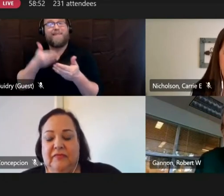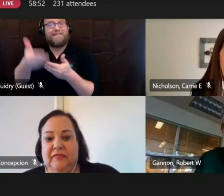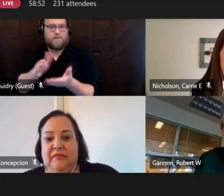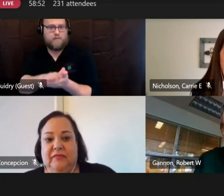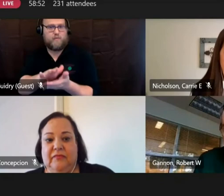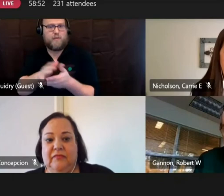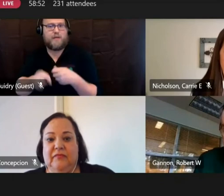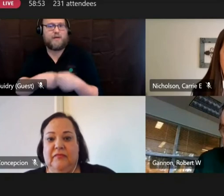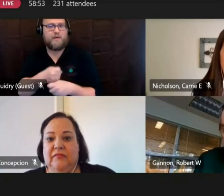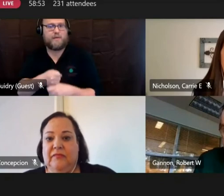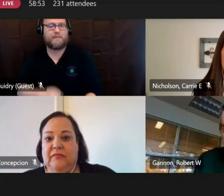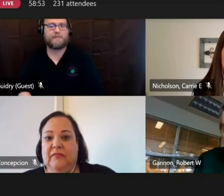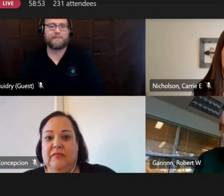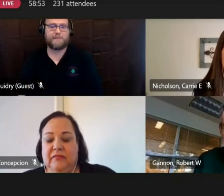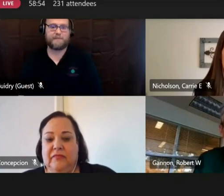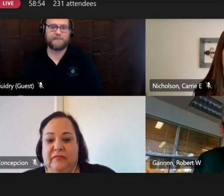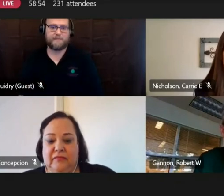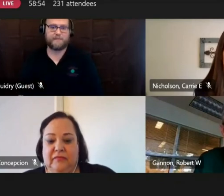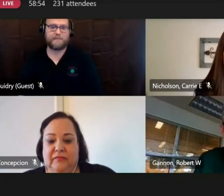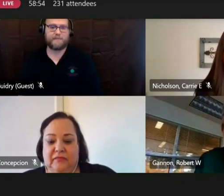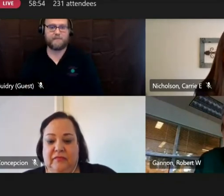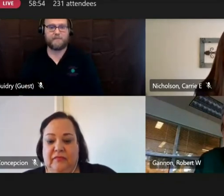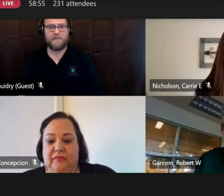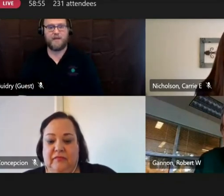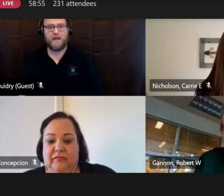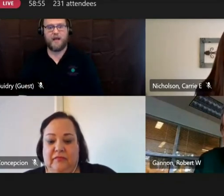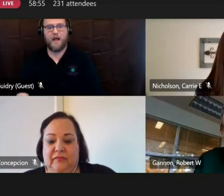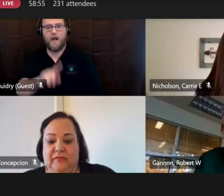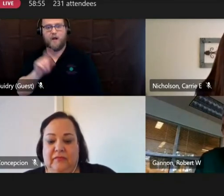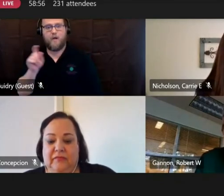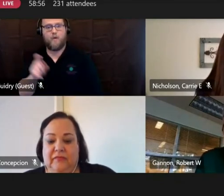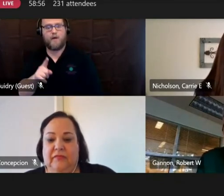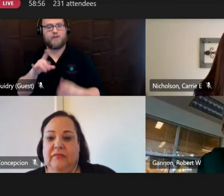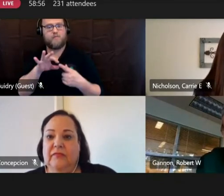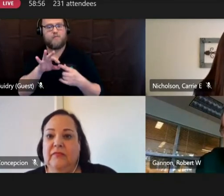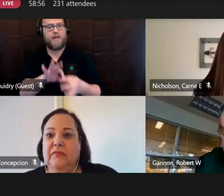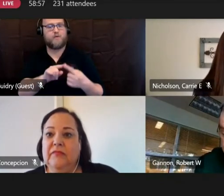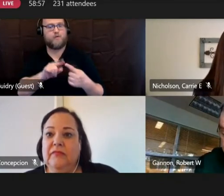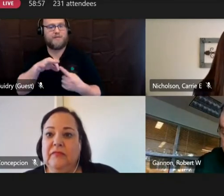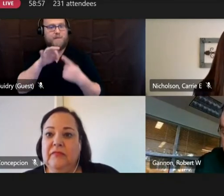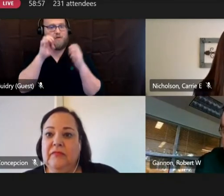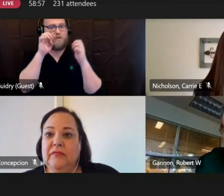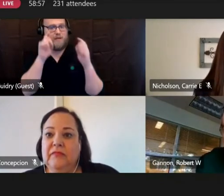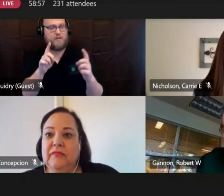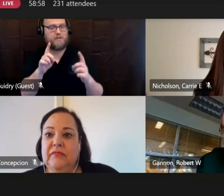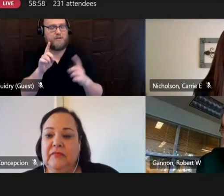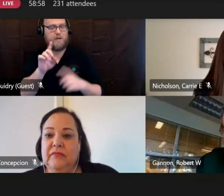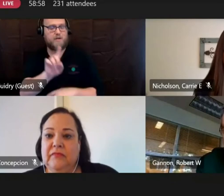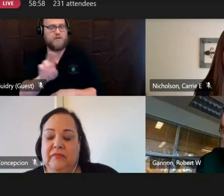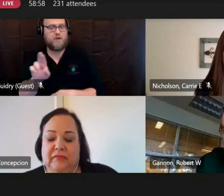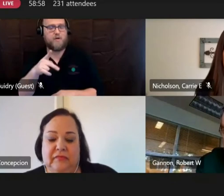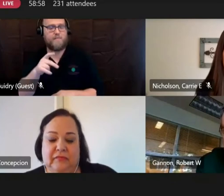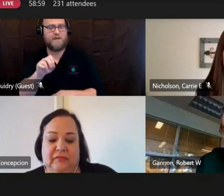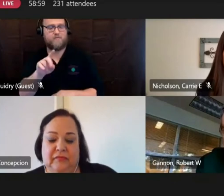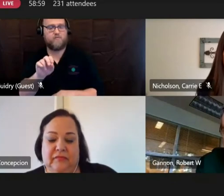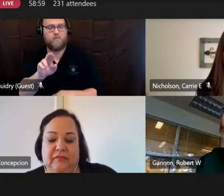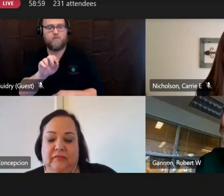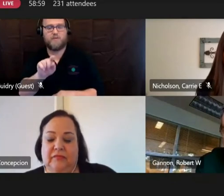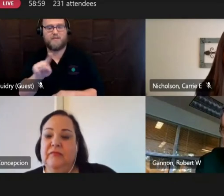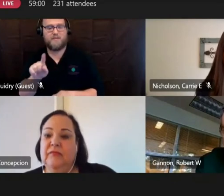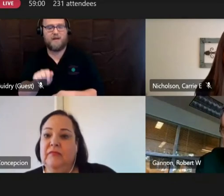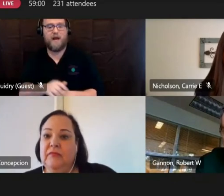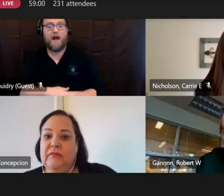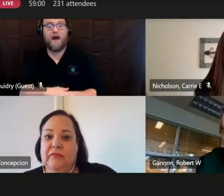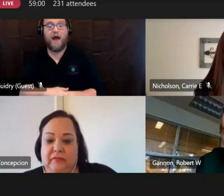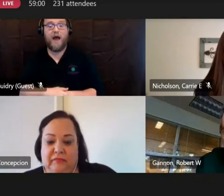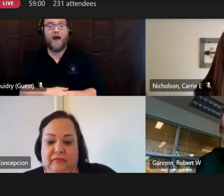A question regarding special education, so I'll turn to Dr. Pedroza. Has the special education department prepared a plan for